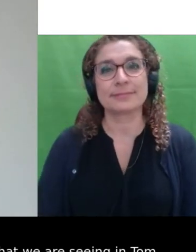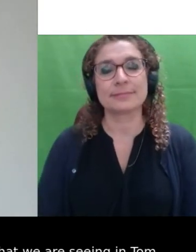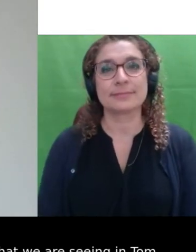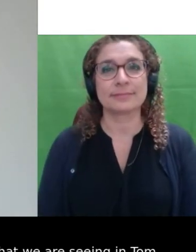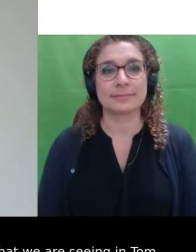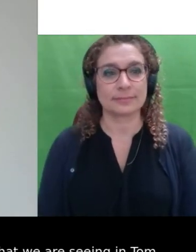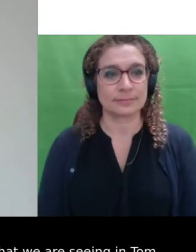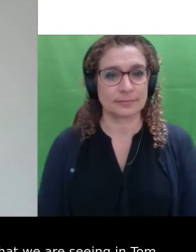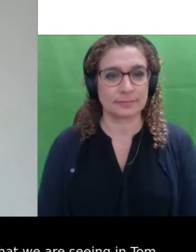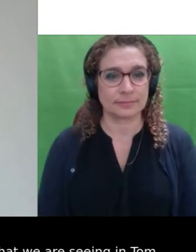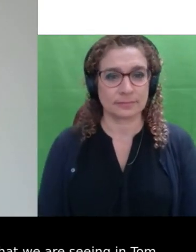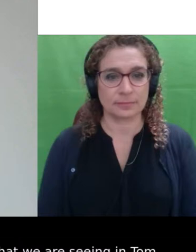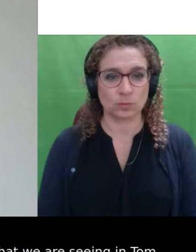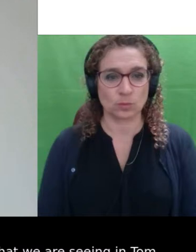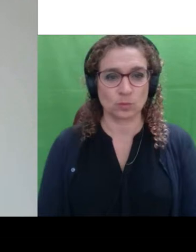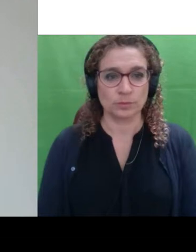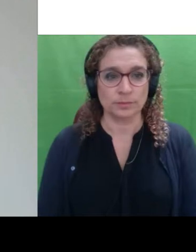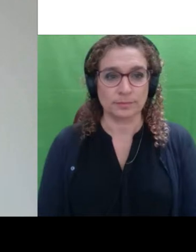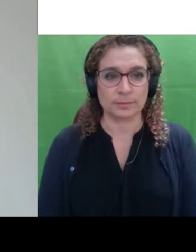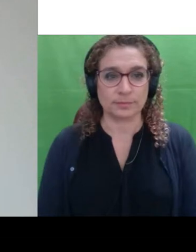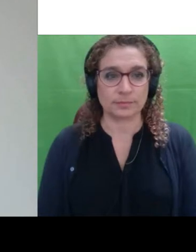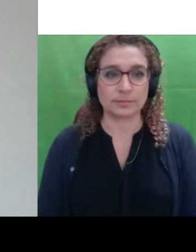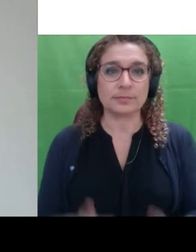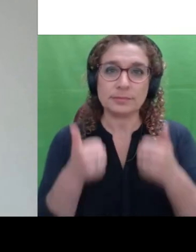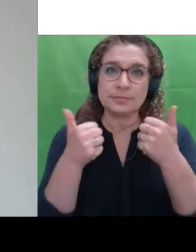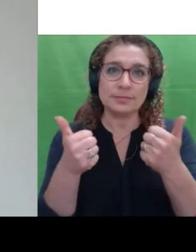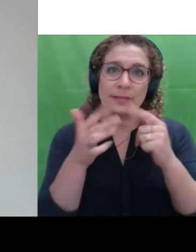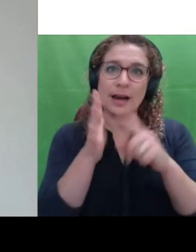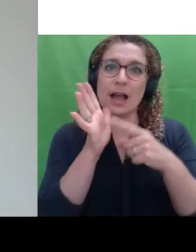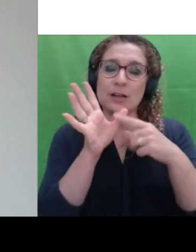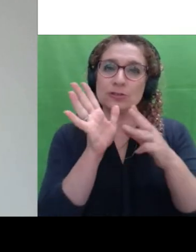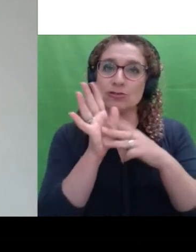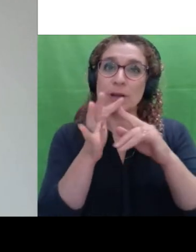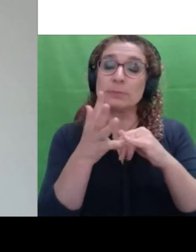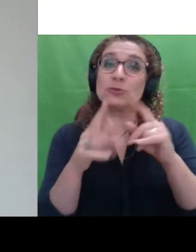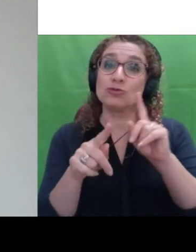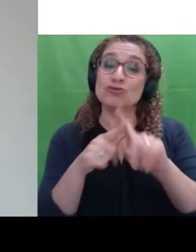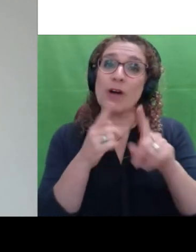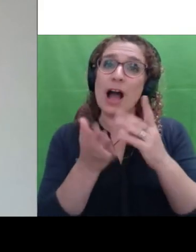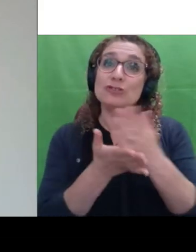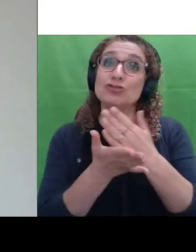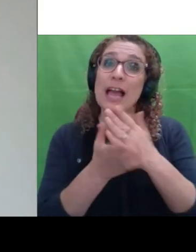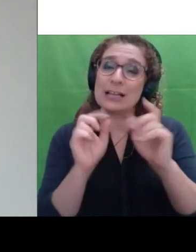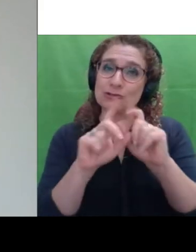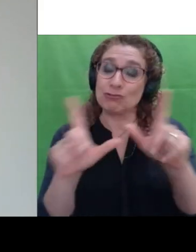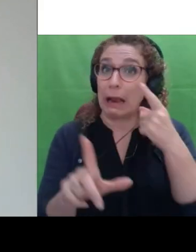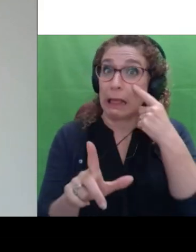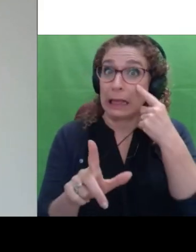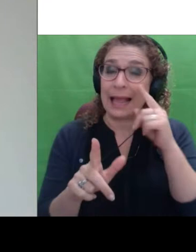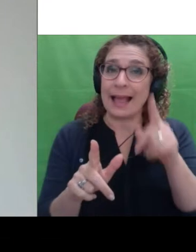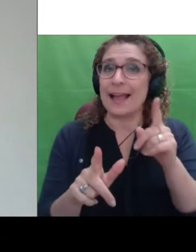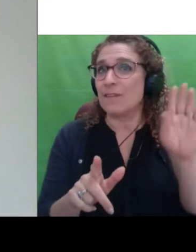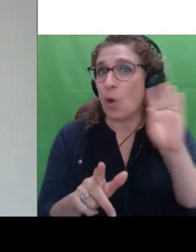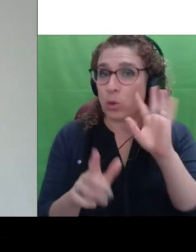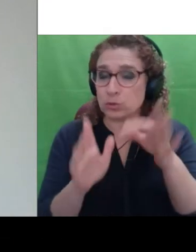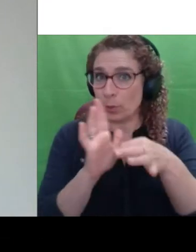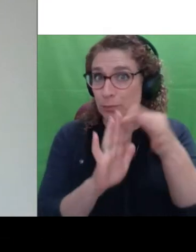hi james if you want to try sharing your screen again let's see if your audio is being more friendly okay